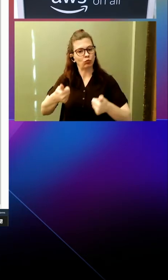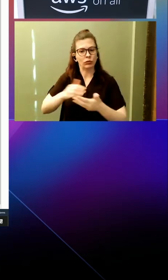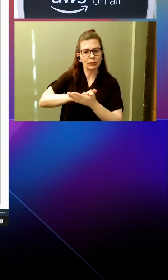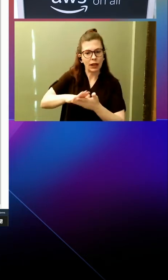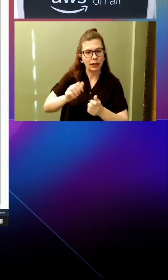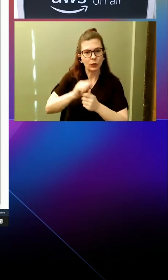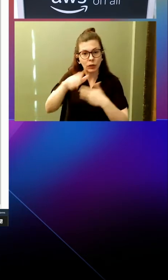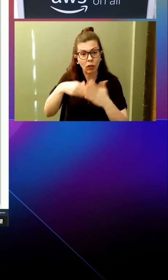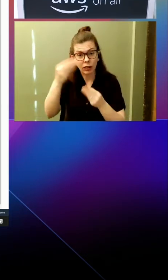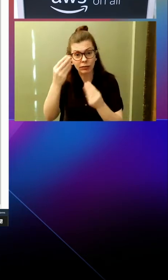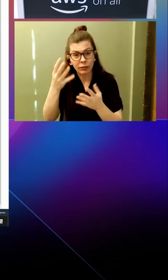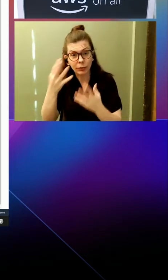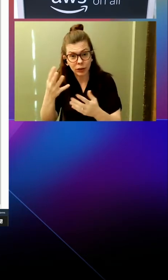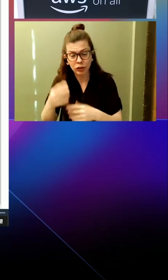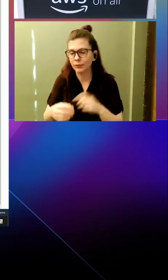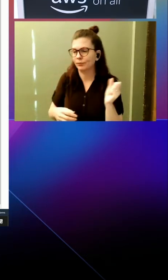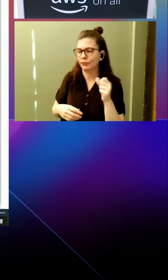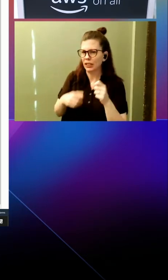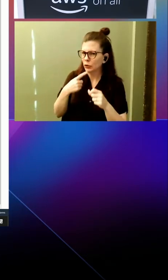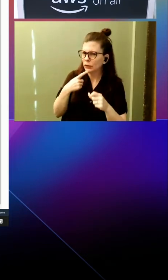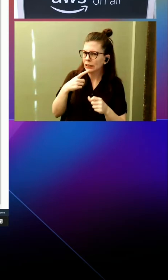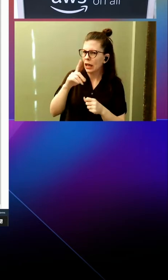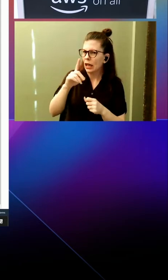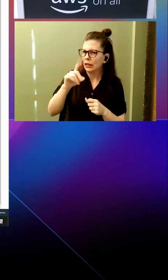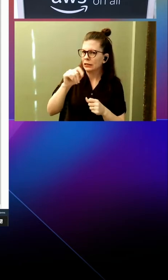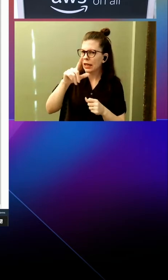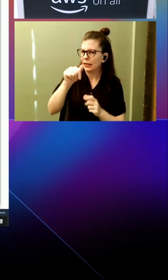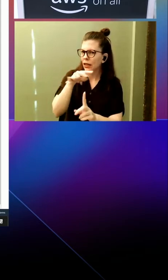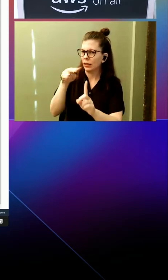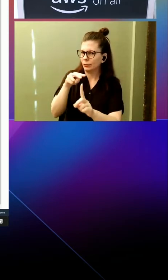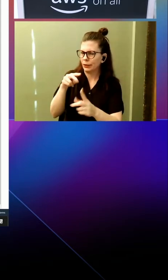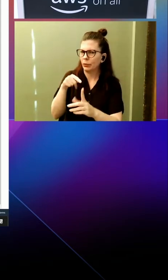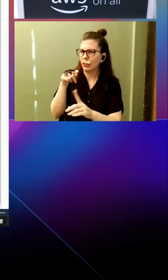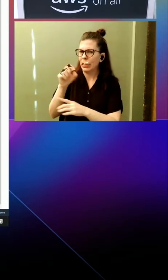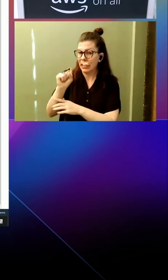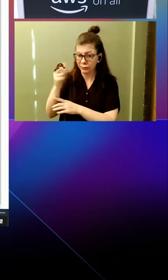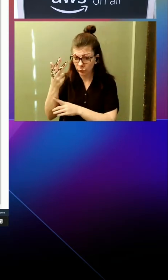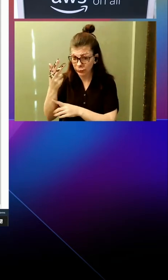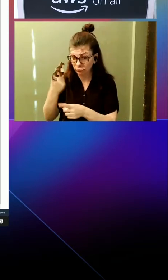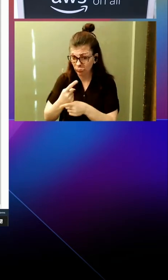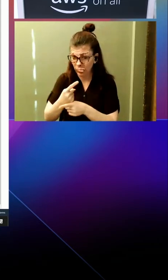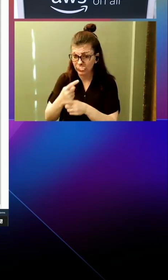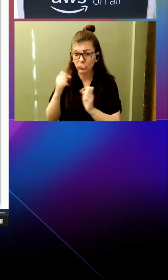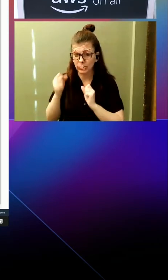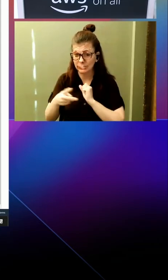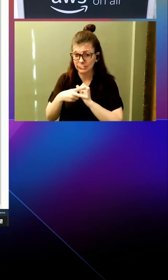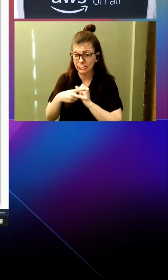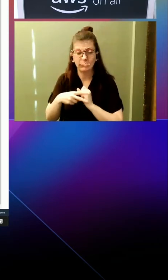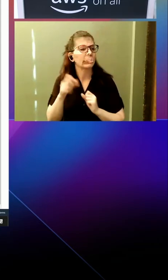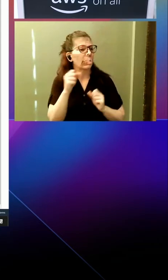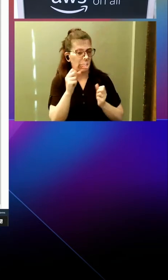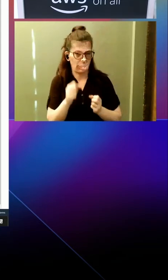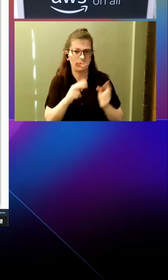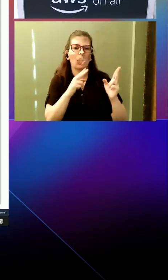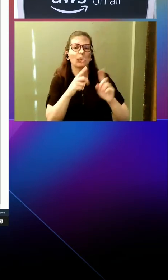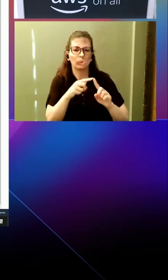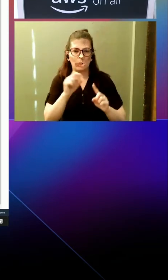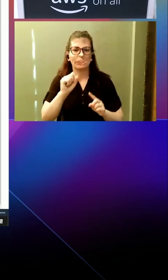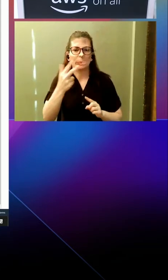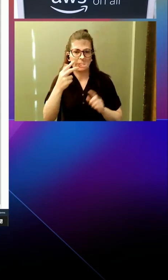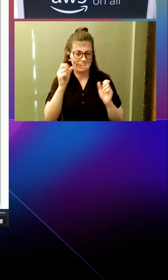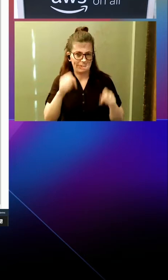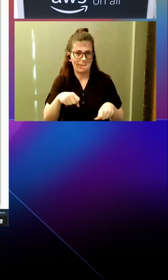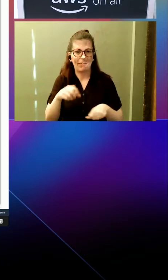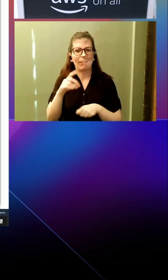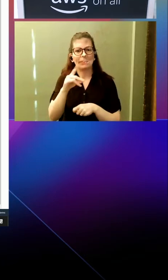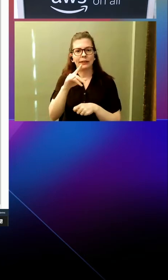And you said from a data standpoint, S3, right? You can save You can upload to S3. Upload to the S3. data can be stored back into